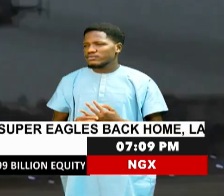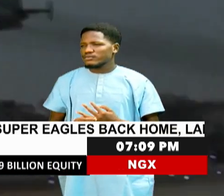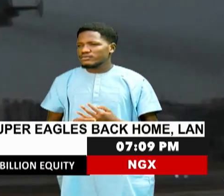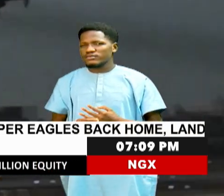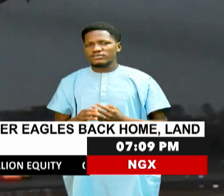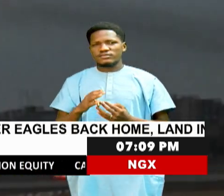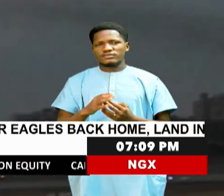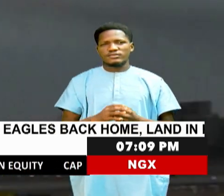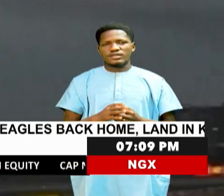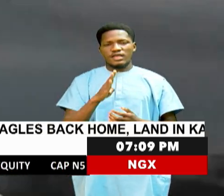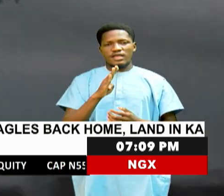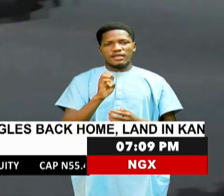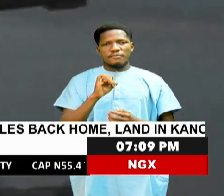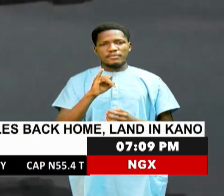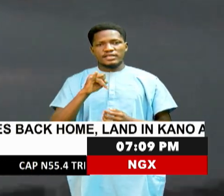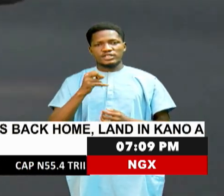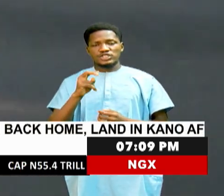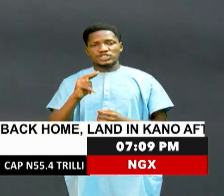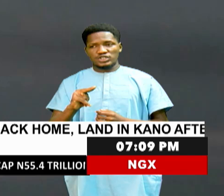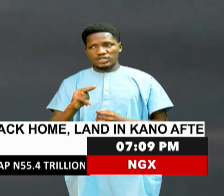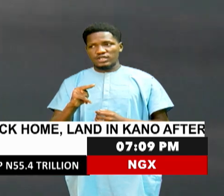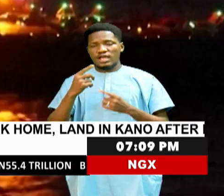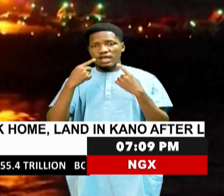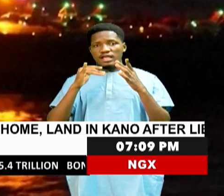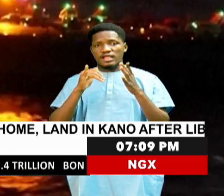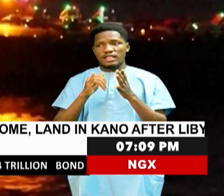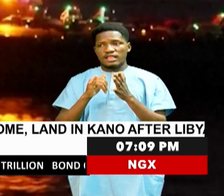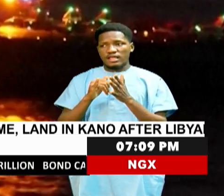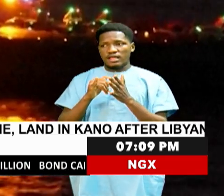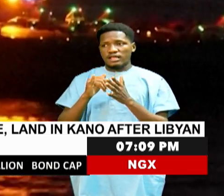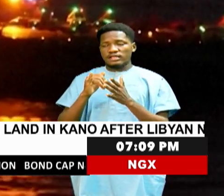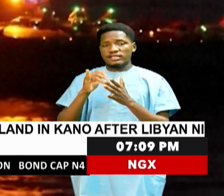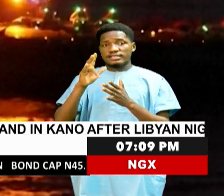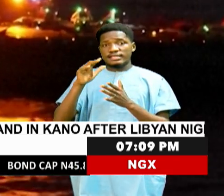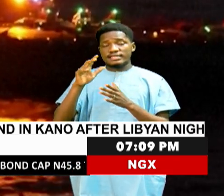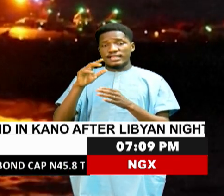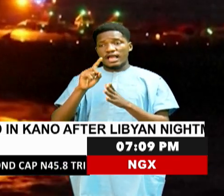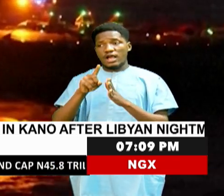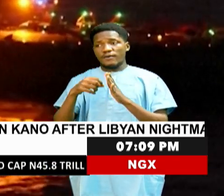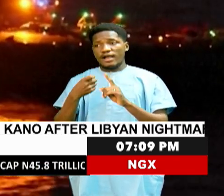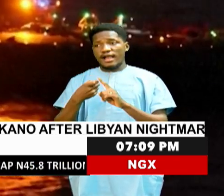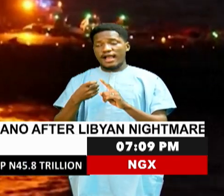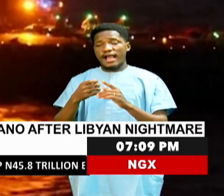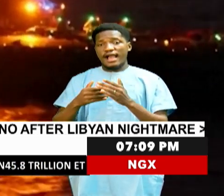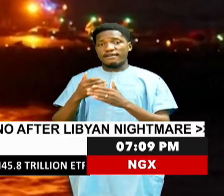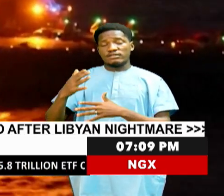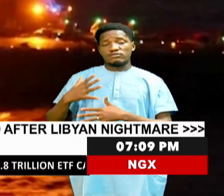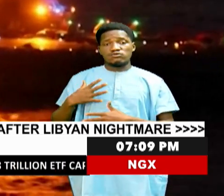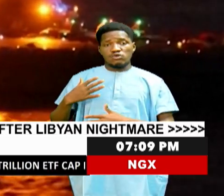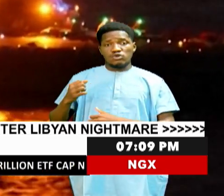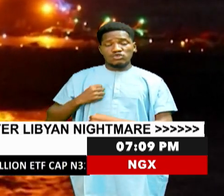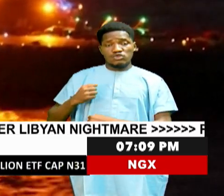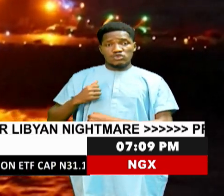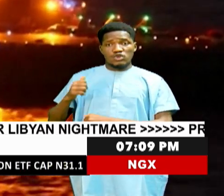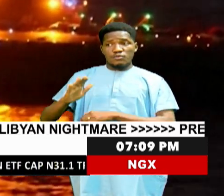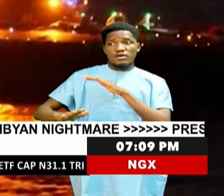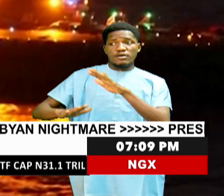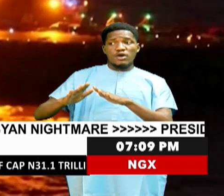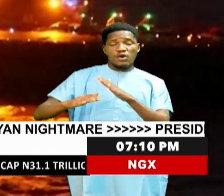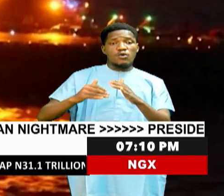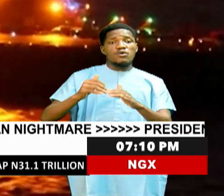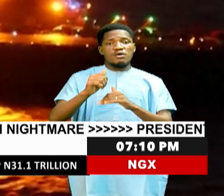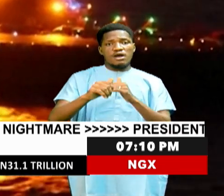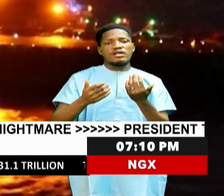Beijing announced at around 6 p.m. local time, 13 hours after the drill started, that they had been successfully